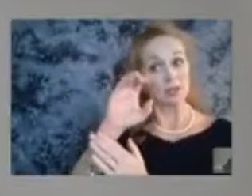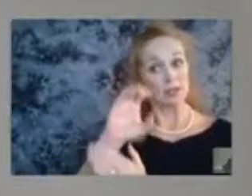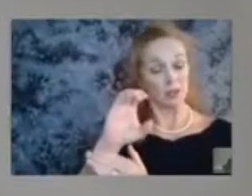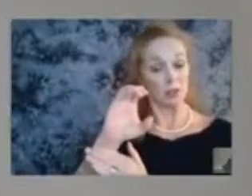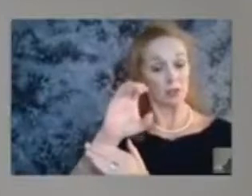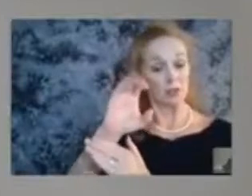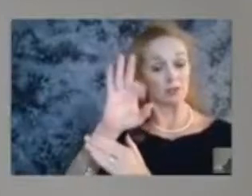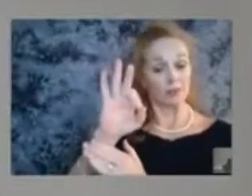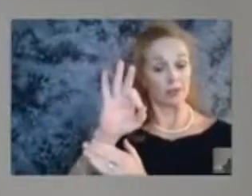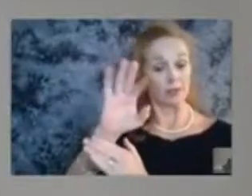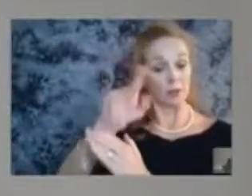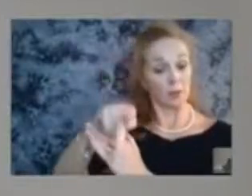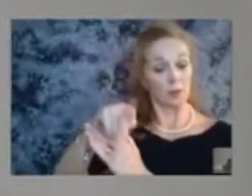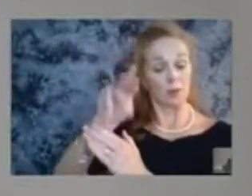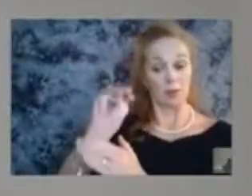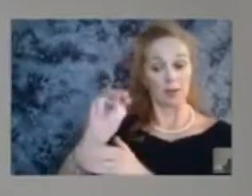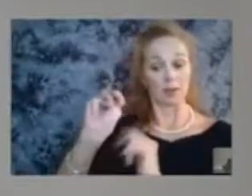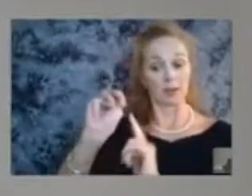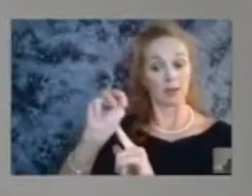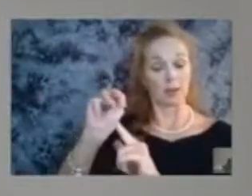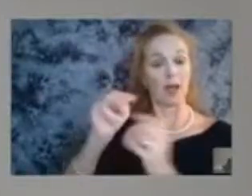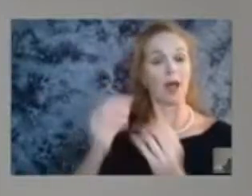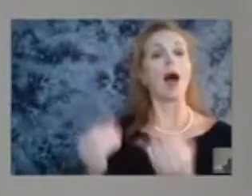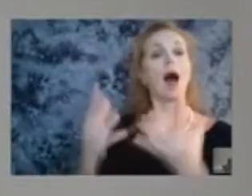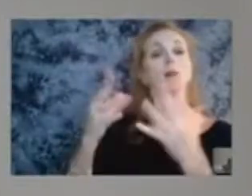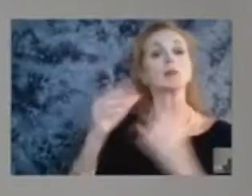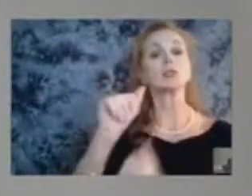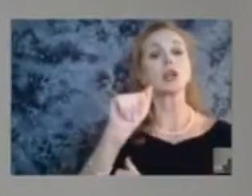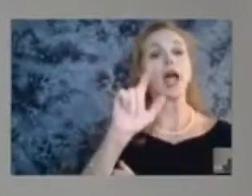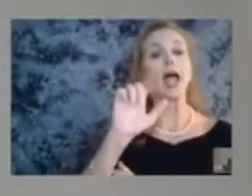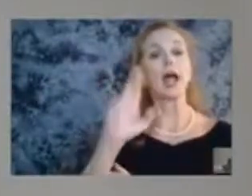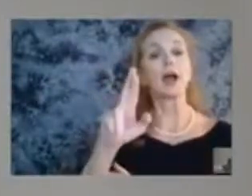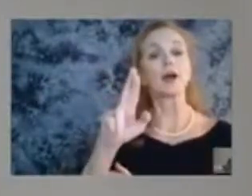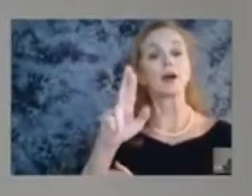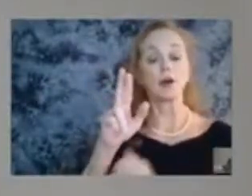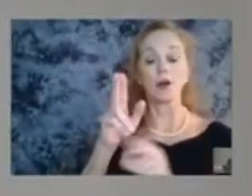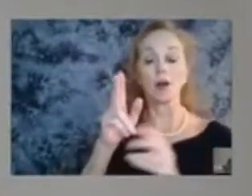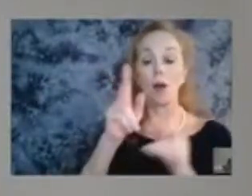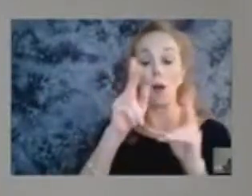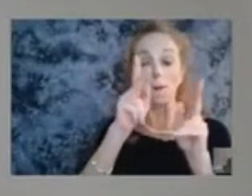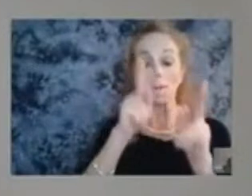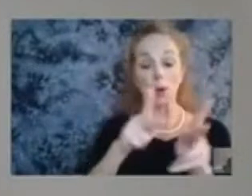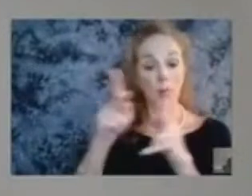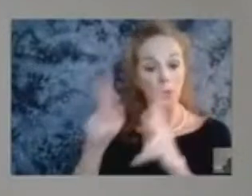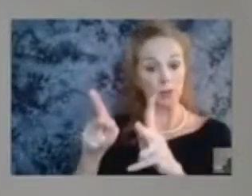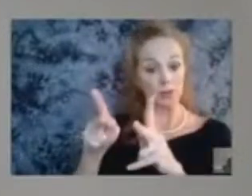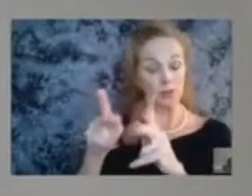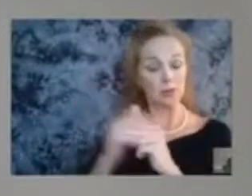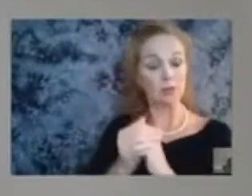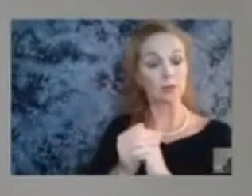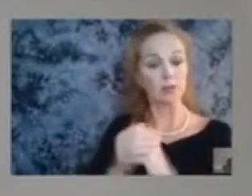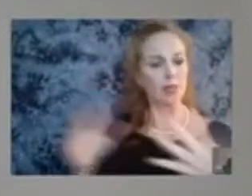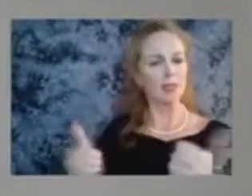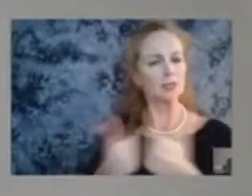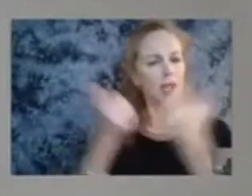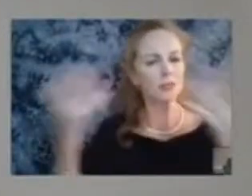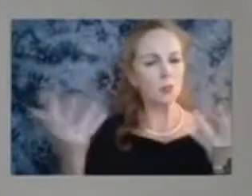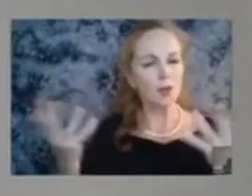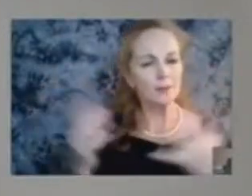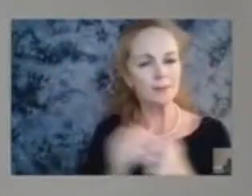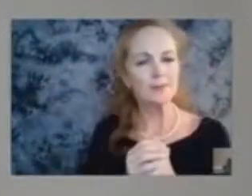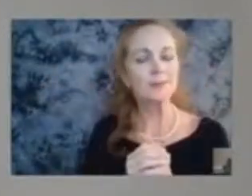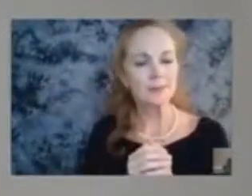of air per student or per occupant. And the challenge there is that